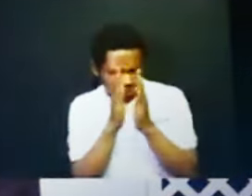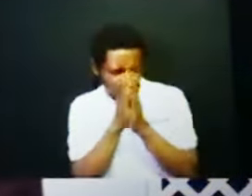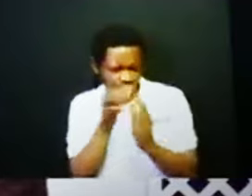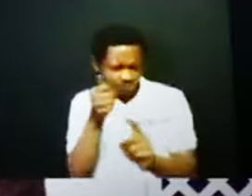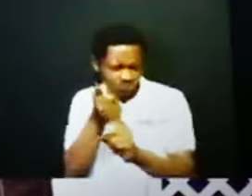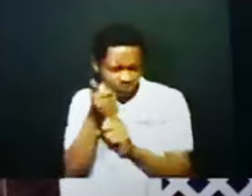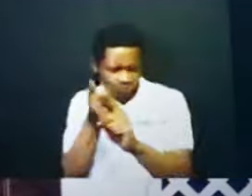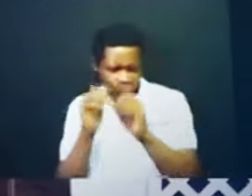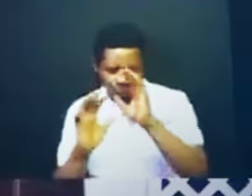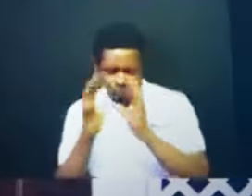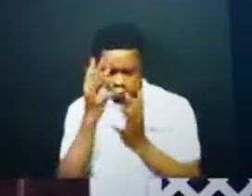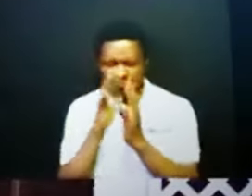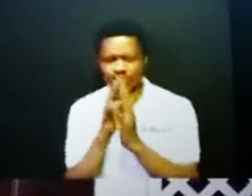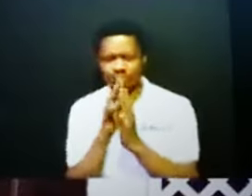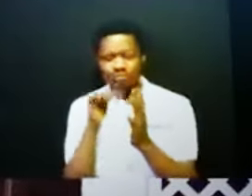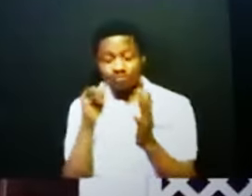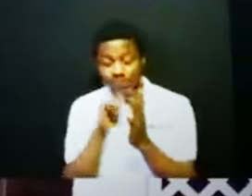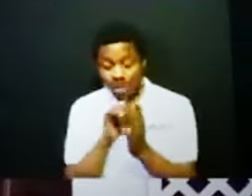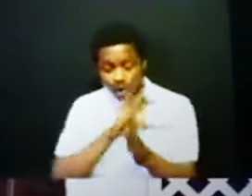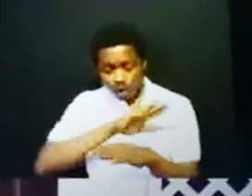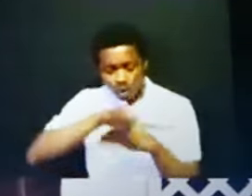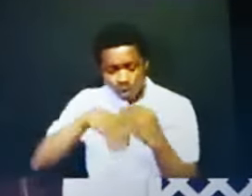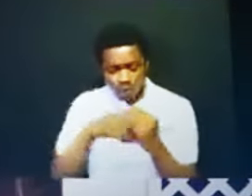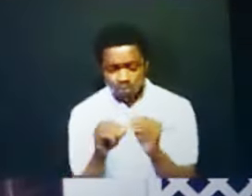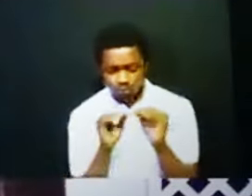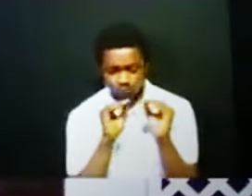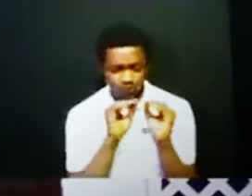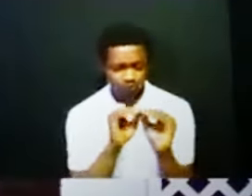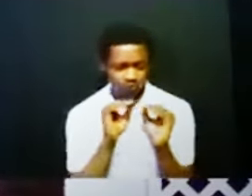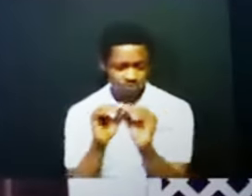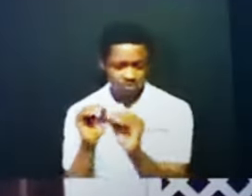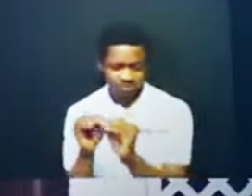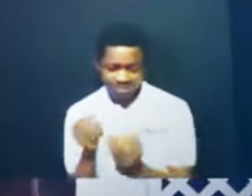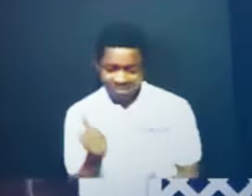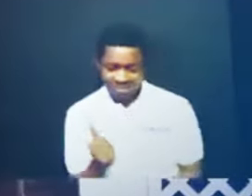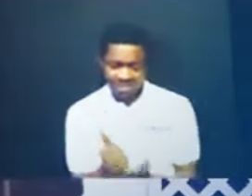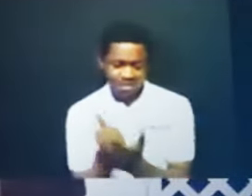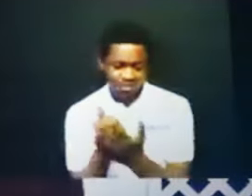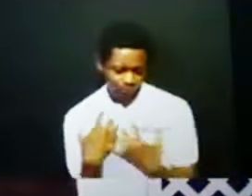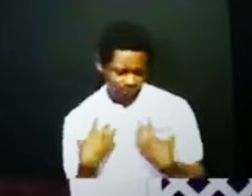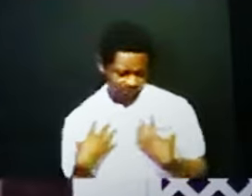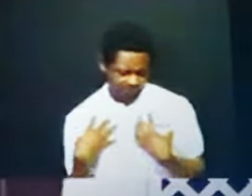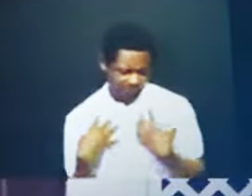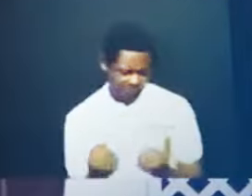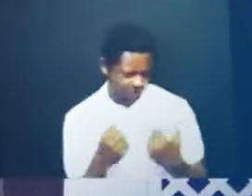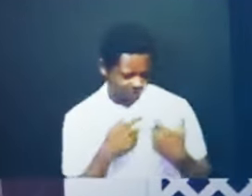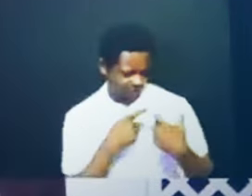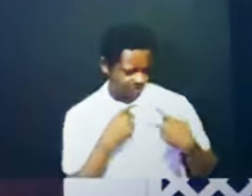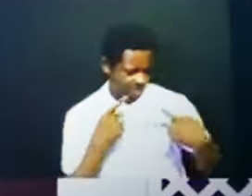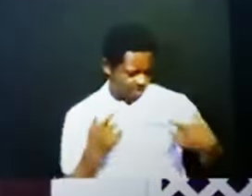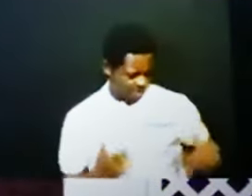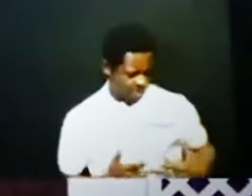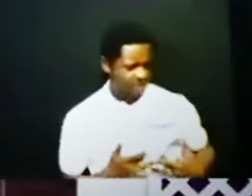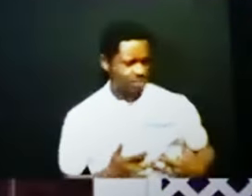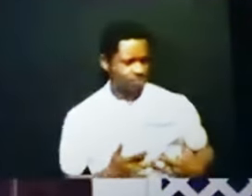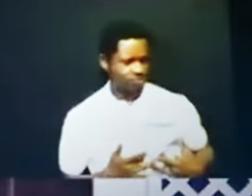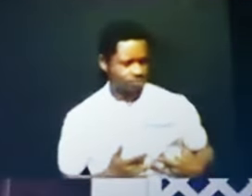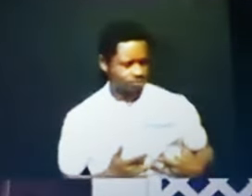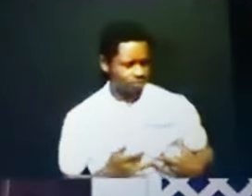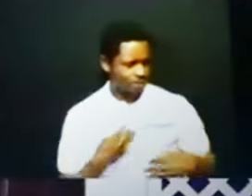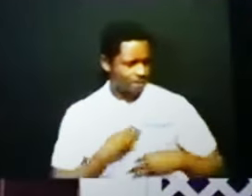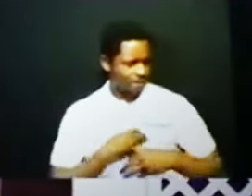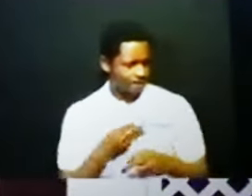that these teachings will help heal our hearts. Make